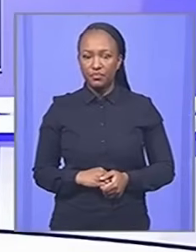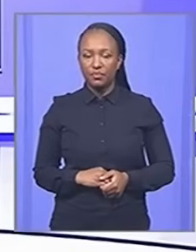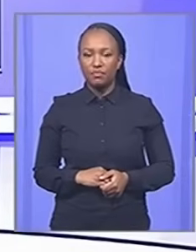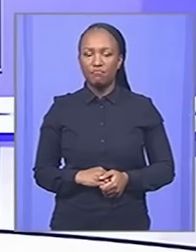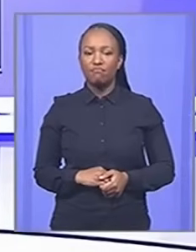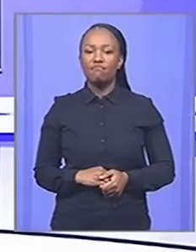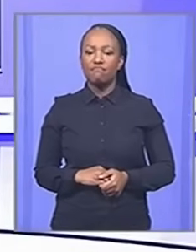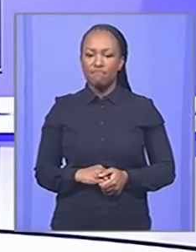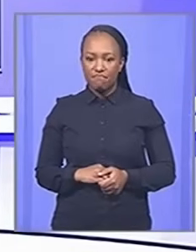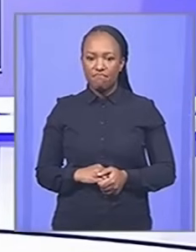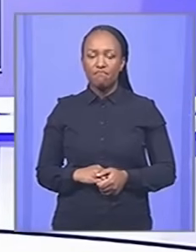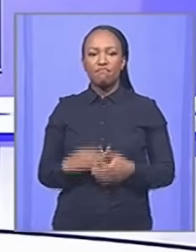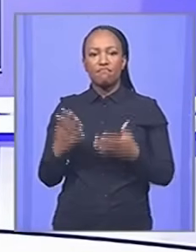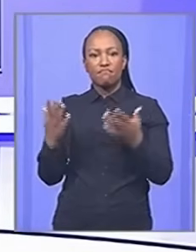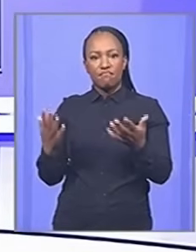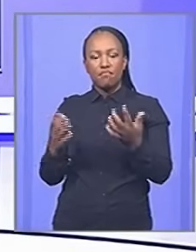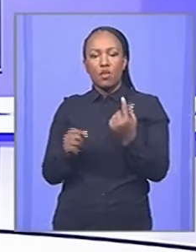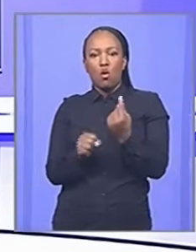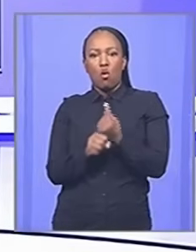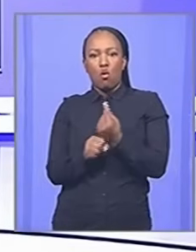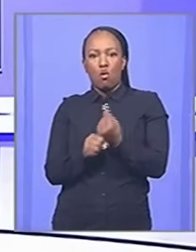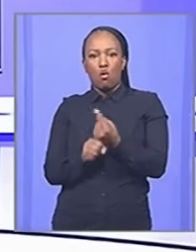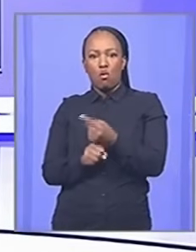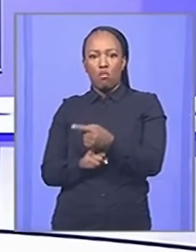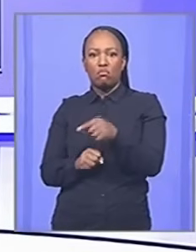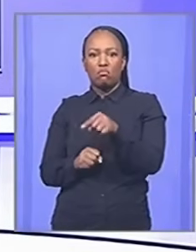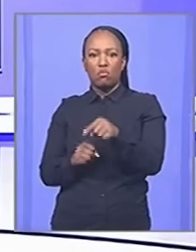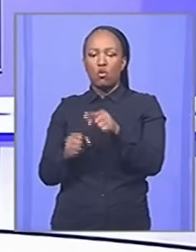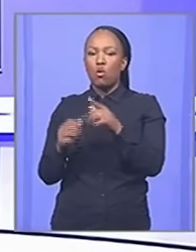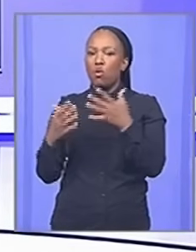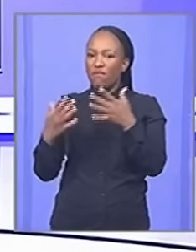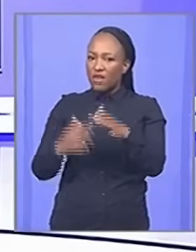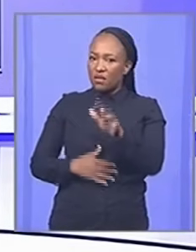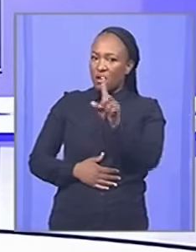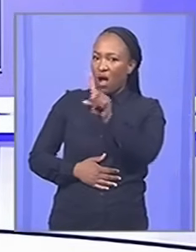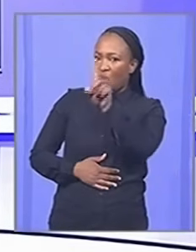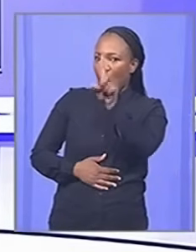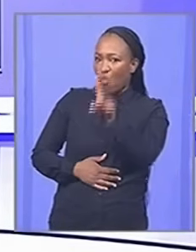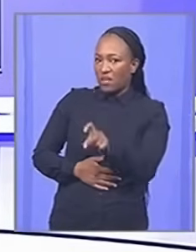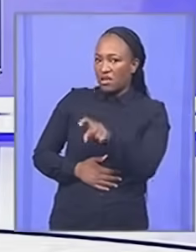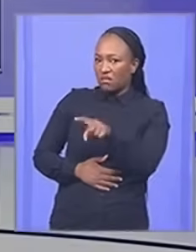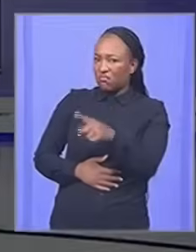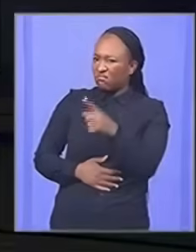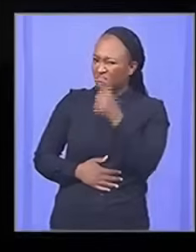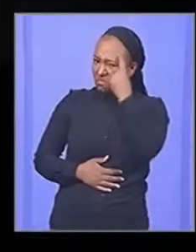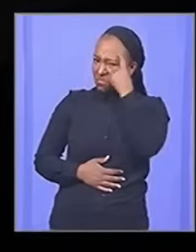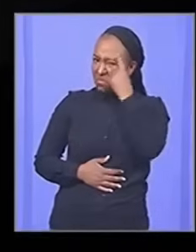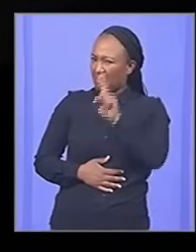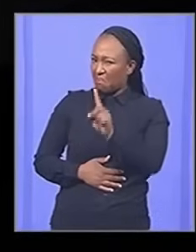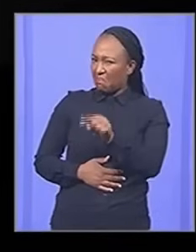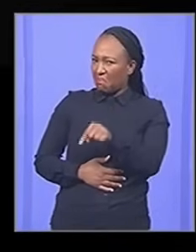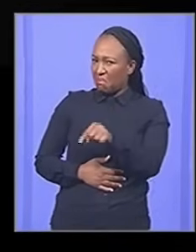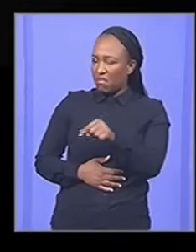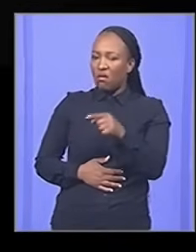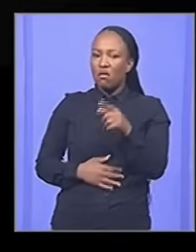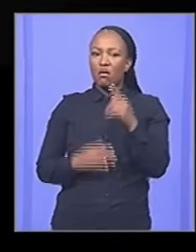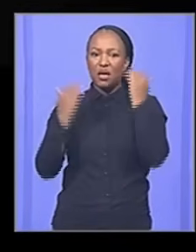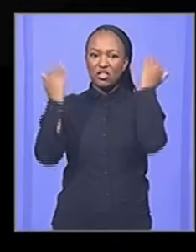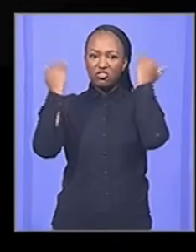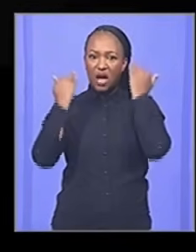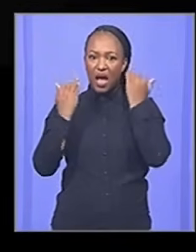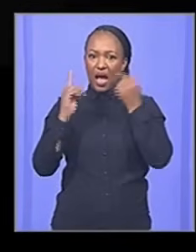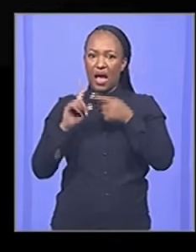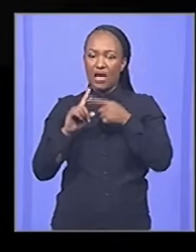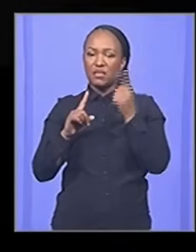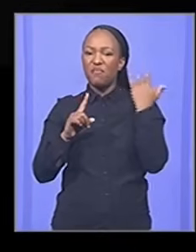Gomme bjalo ka mehla go matlakaleng a rena a dikgokaganyo re botšitše potšišo ra re na maikutlo a gago ke afe morago ga gore moahlodi yo a